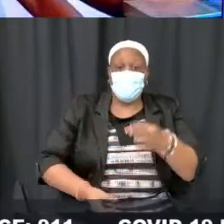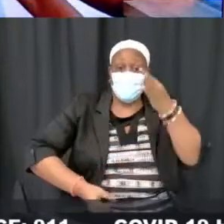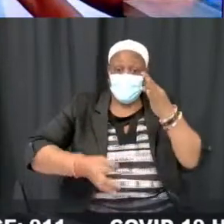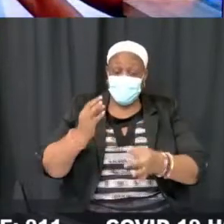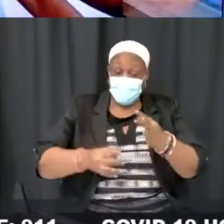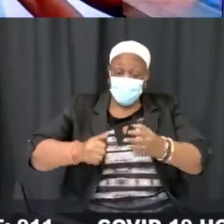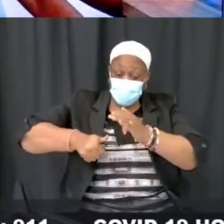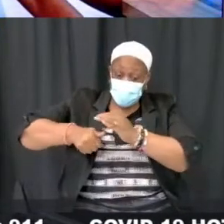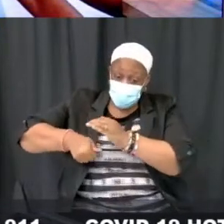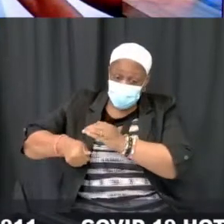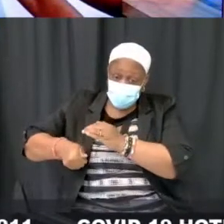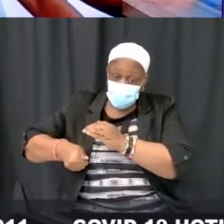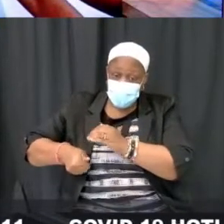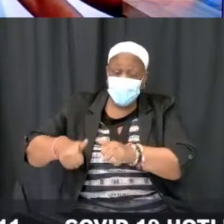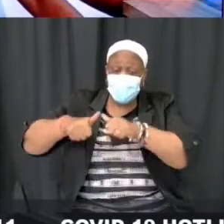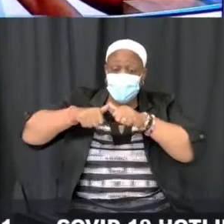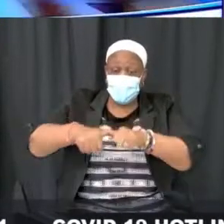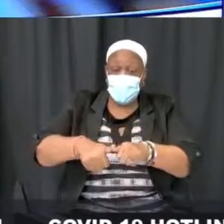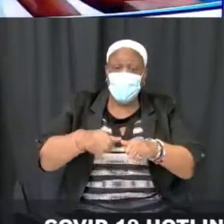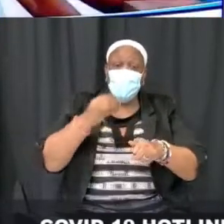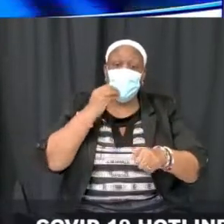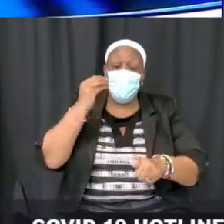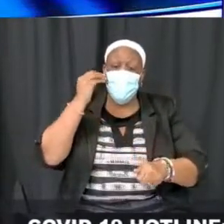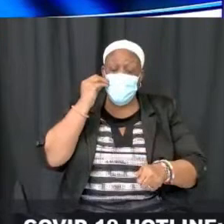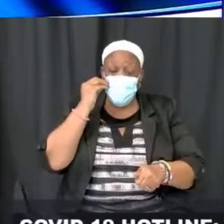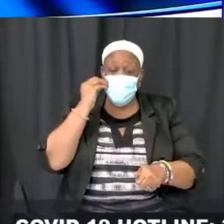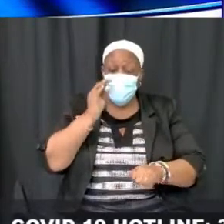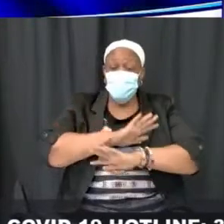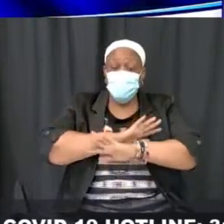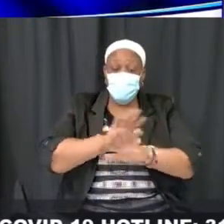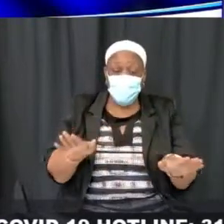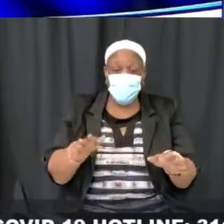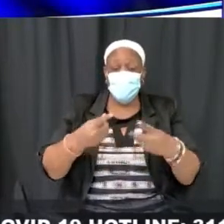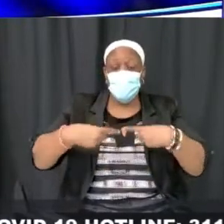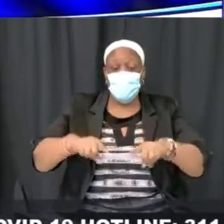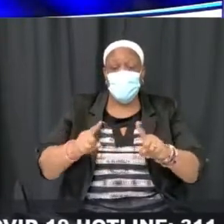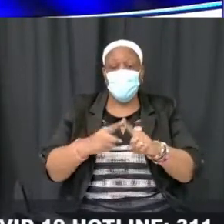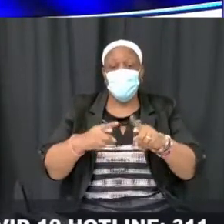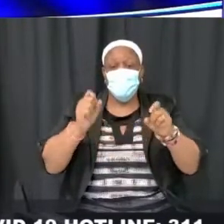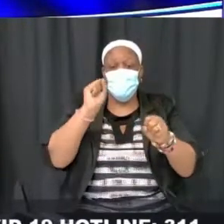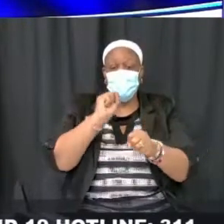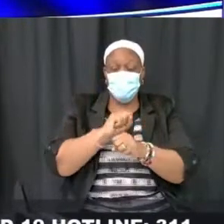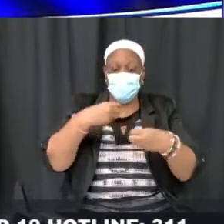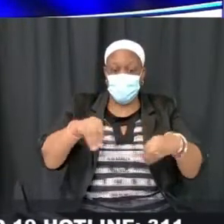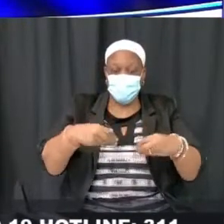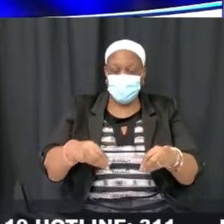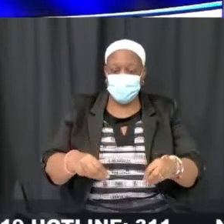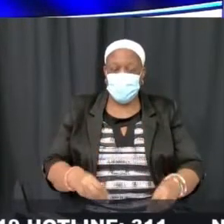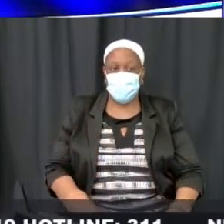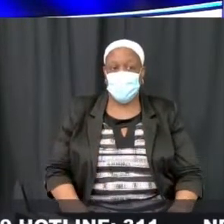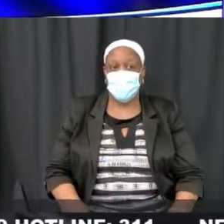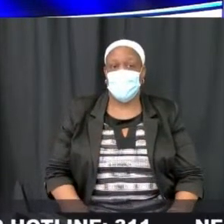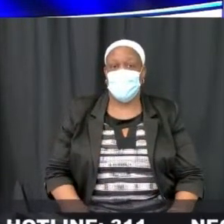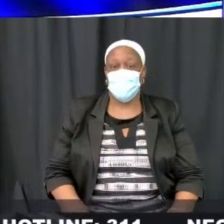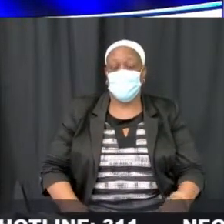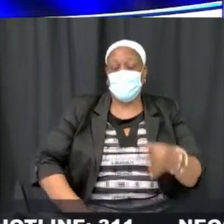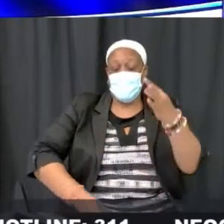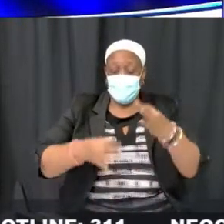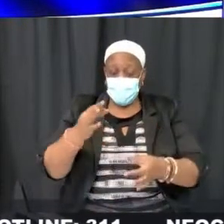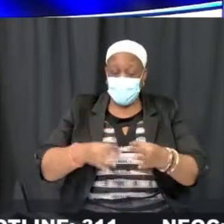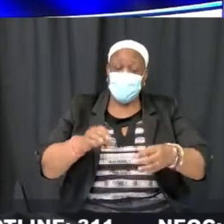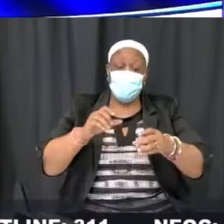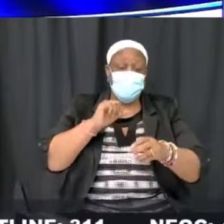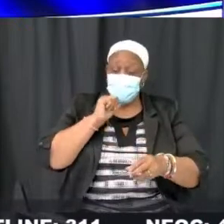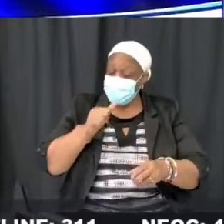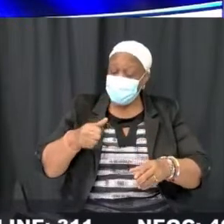your quarantine or isolation and stay at home. If you are not in quarantine or isolation and is able to